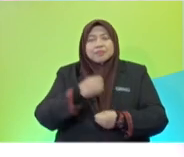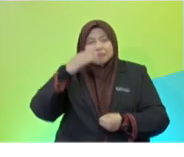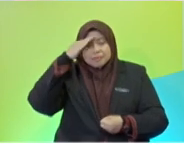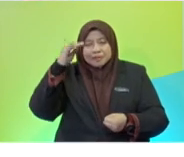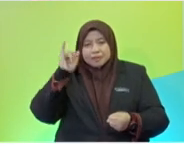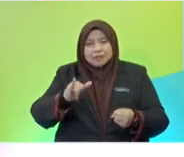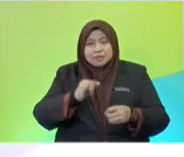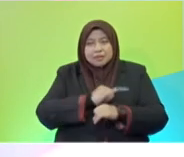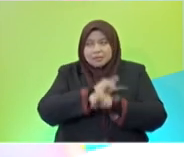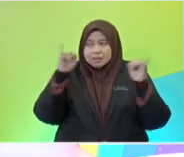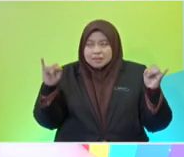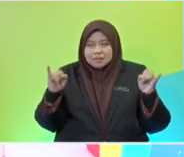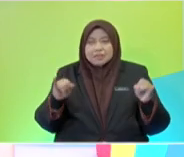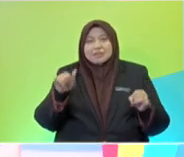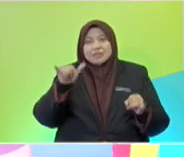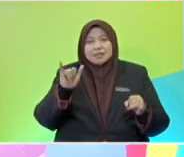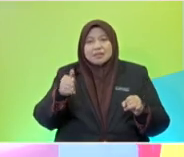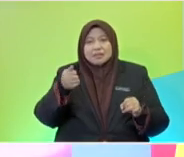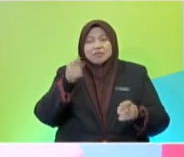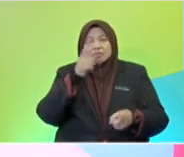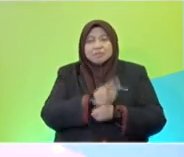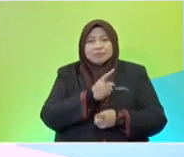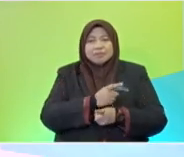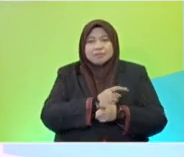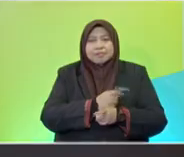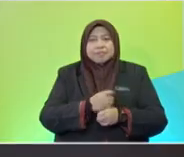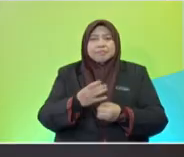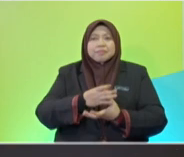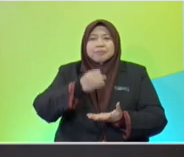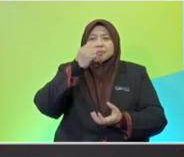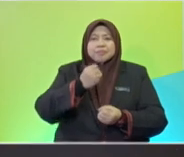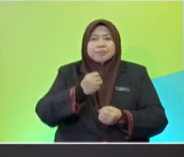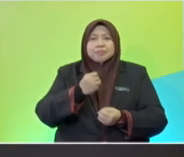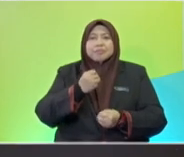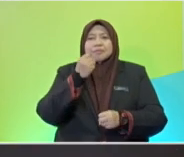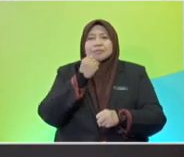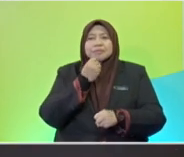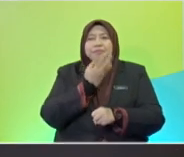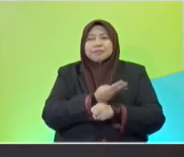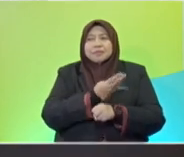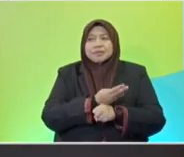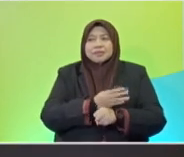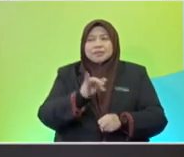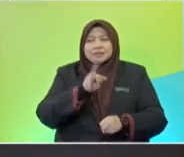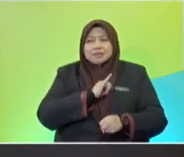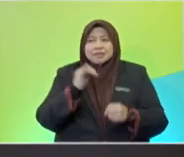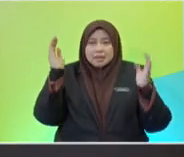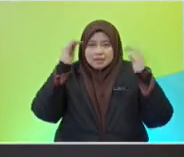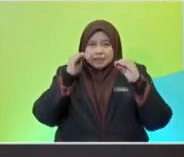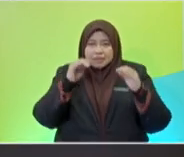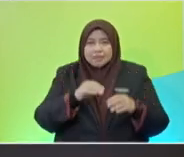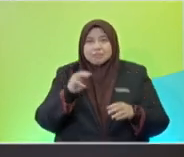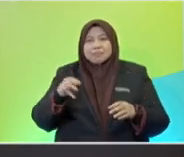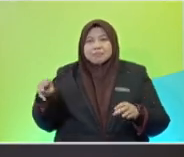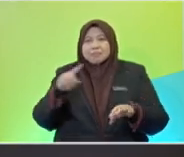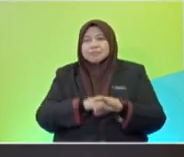you are right, Sean. Yay! The metal bottle. All right. Okay. Hopefully, everyone at home has got the right answer or the same answer